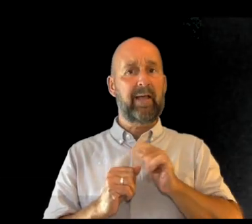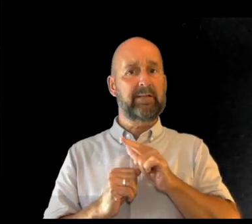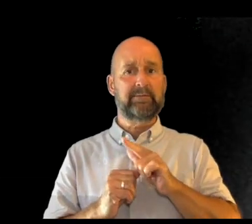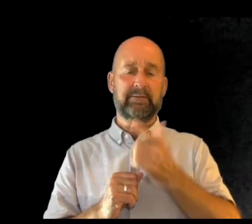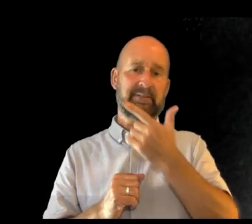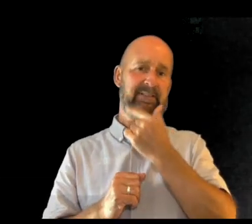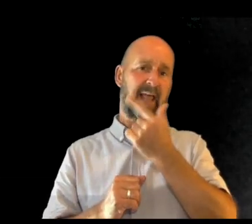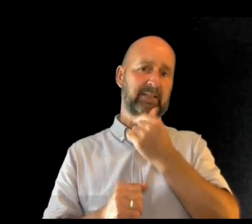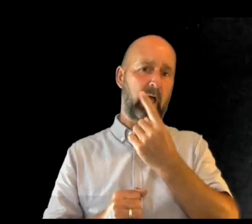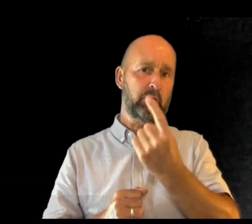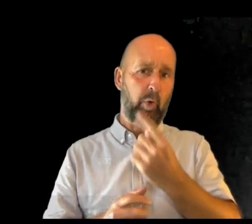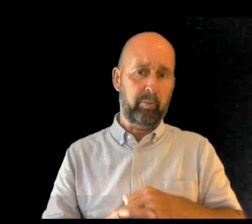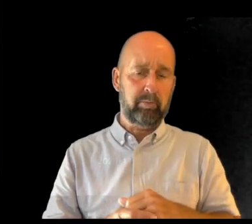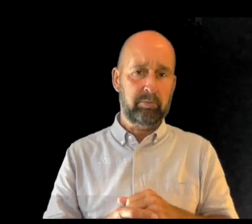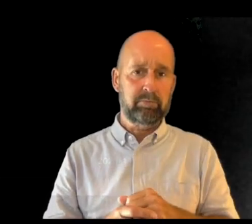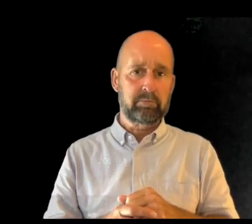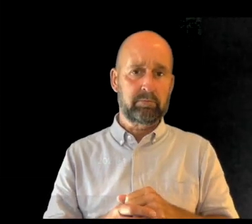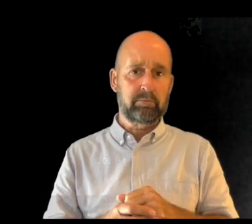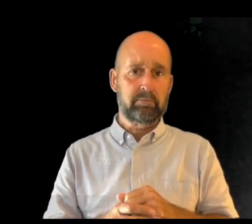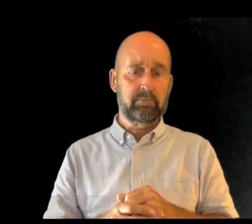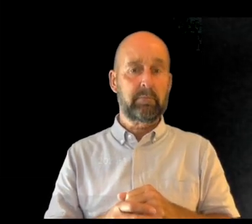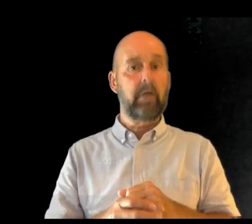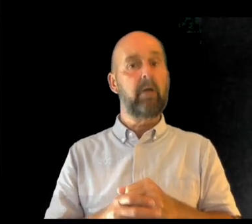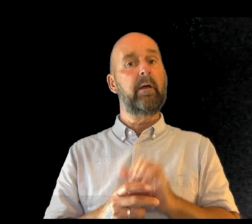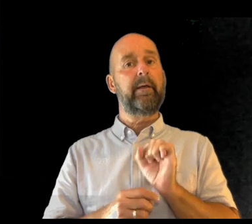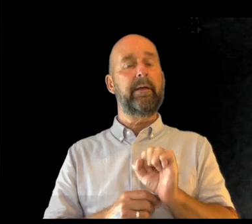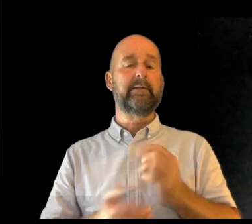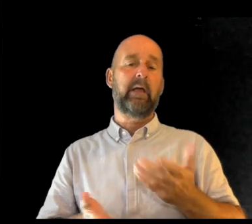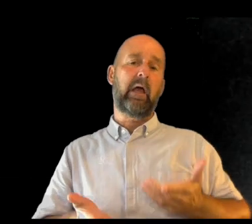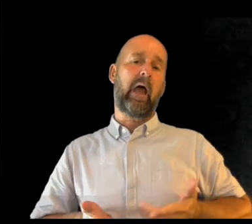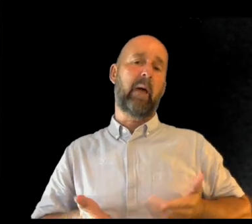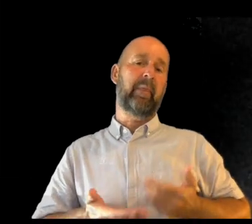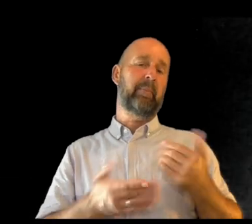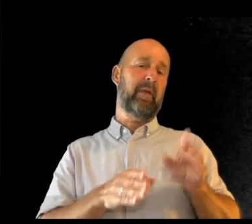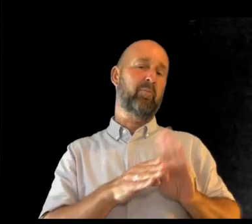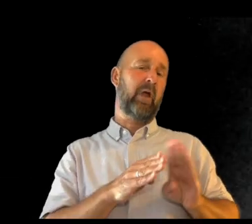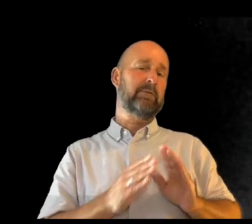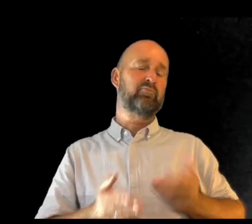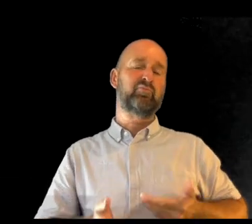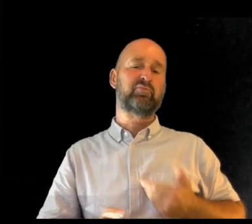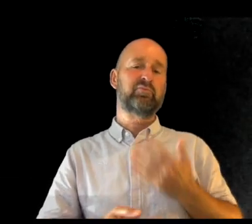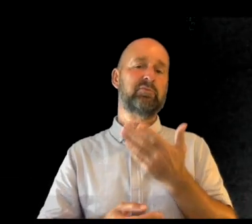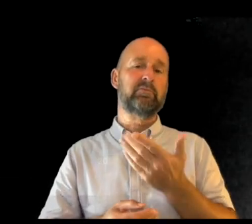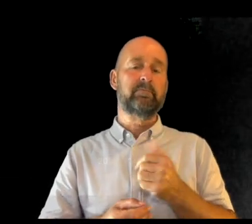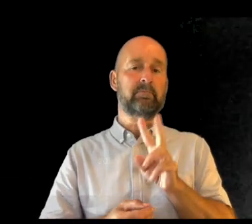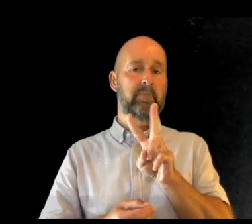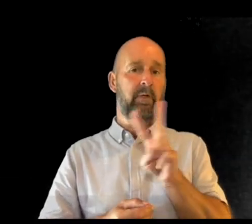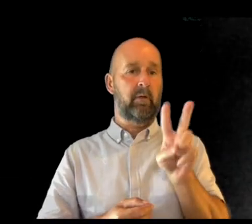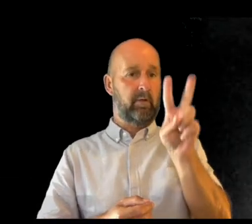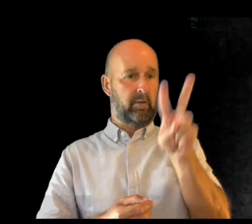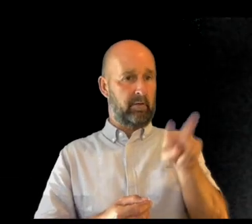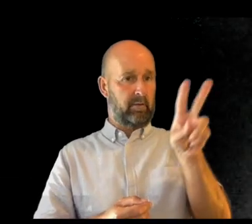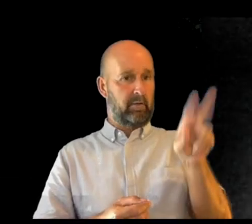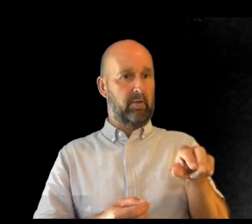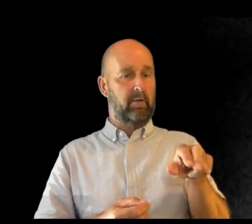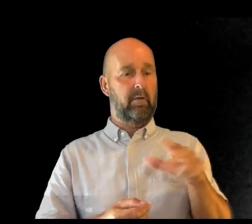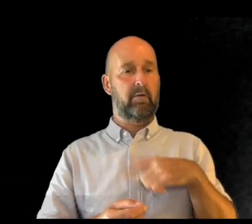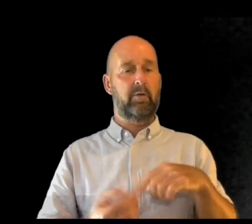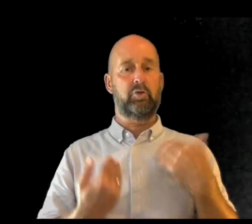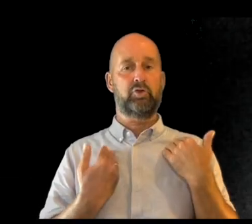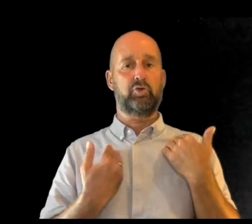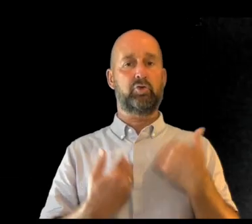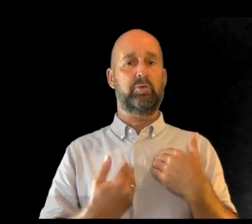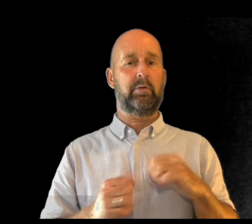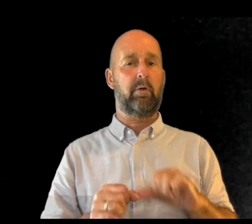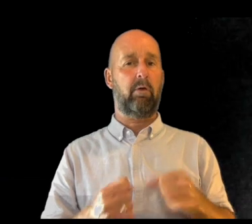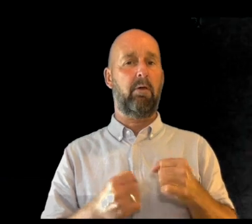Santa. His practiced look of apathy is actually laser trained on the two booted and